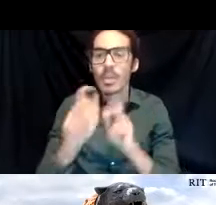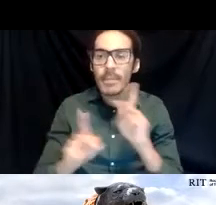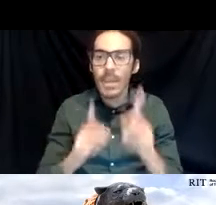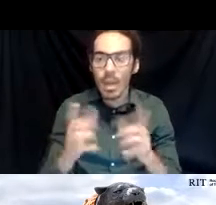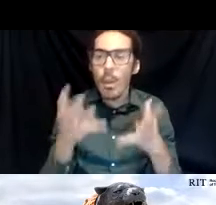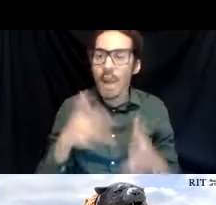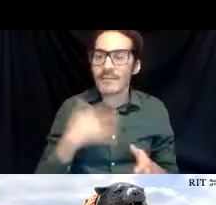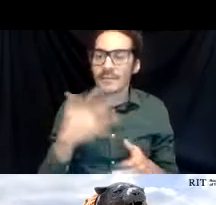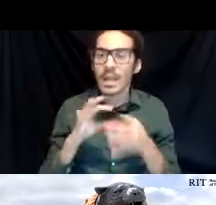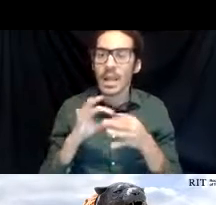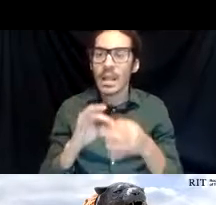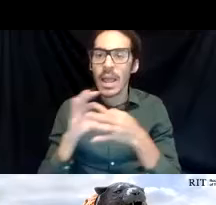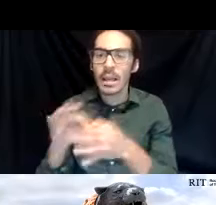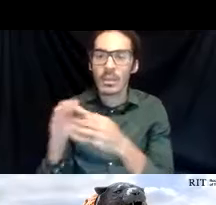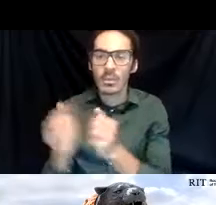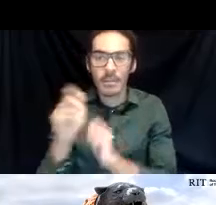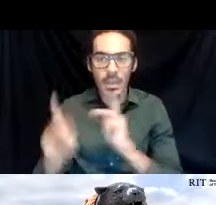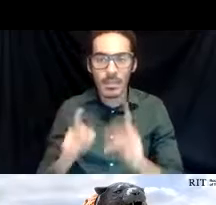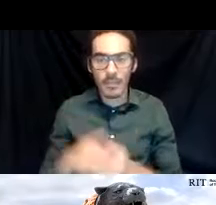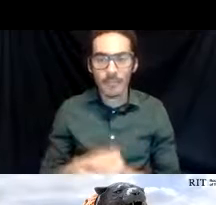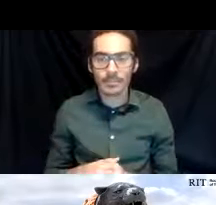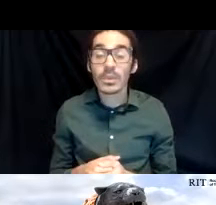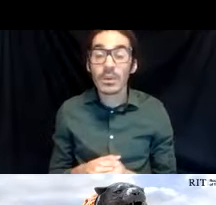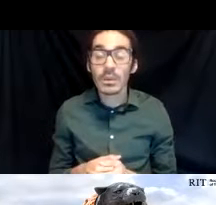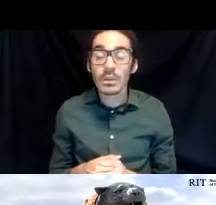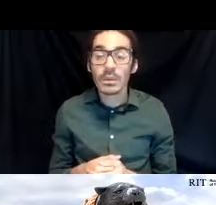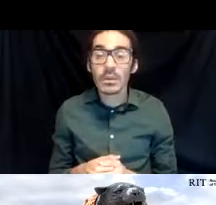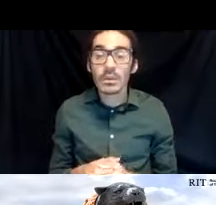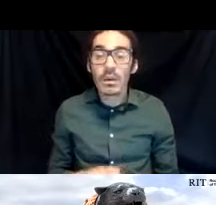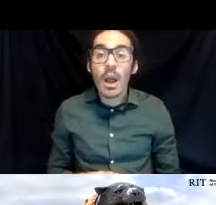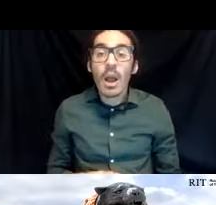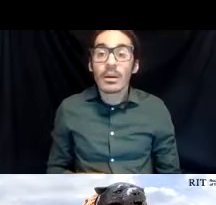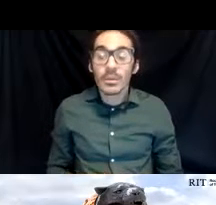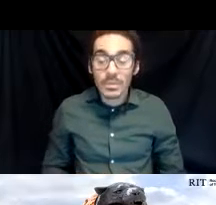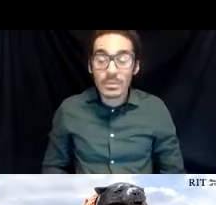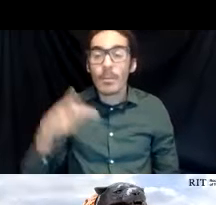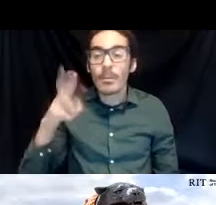to feel connected to people. And so the practical thing